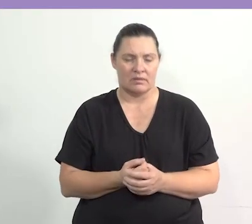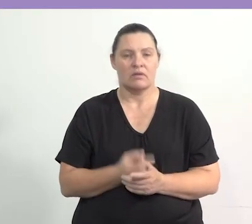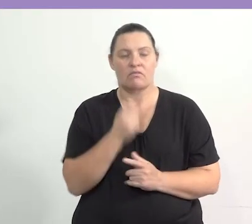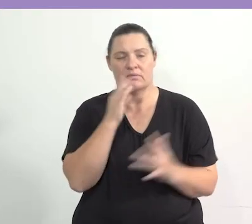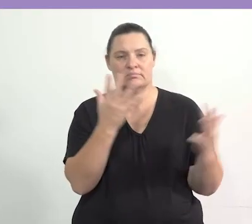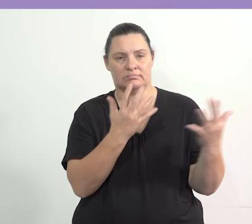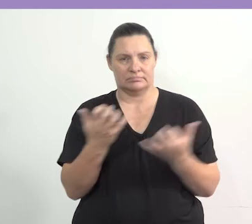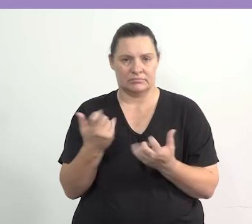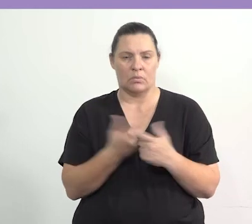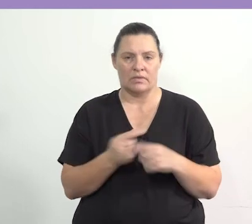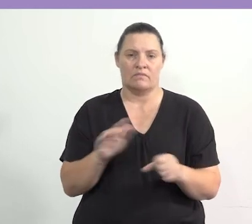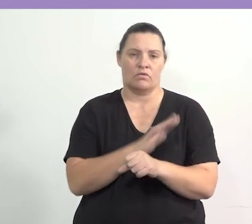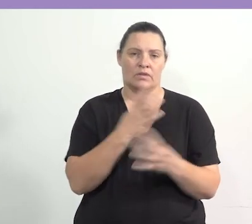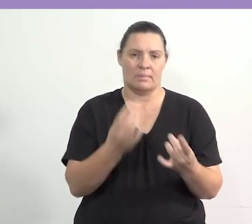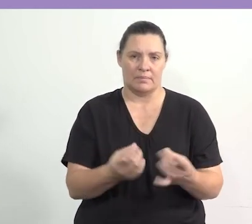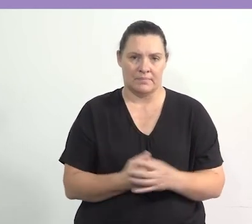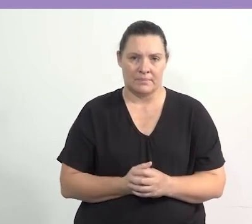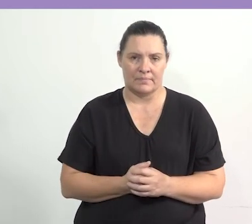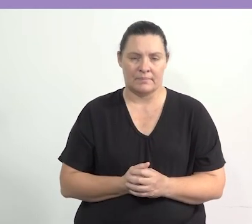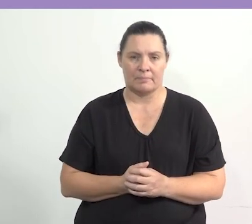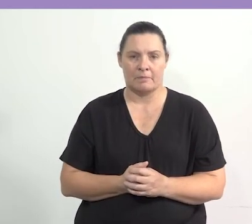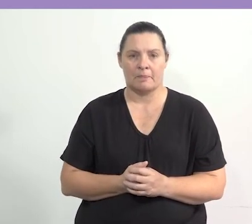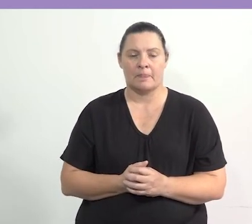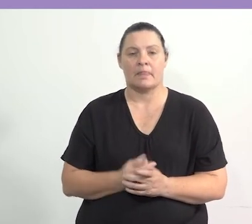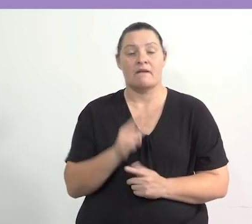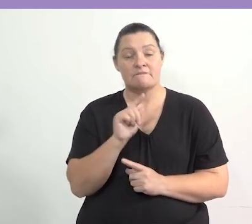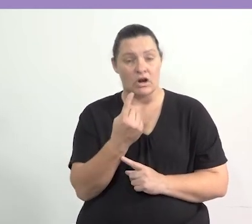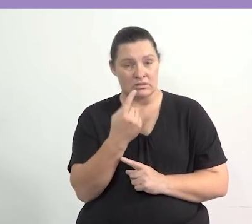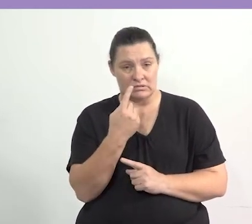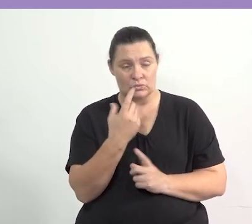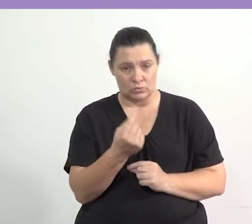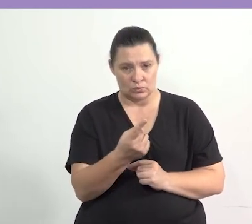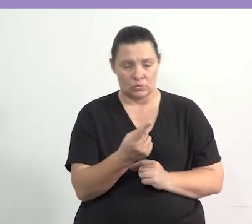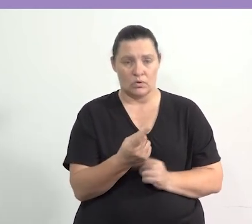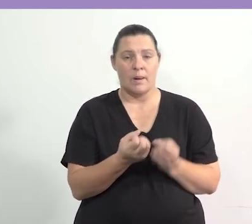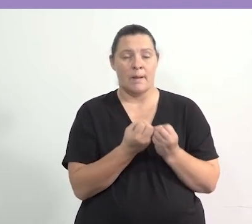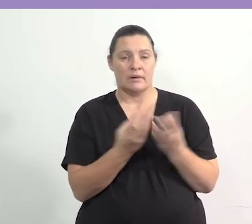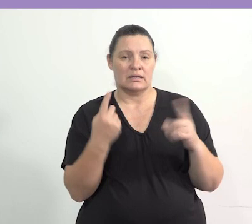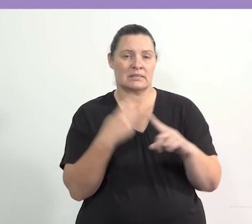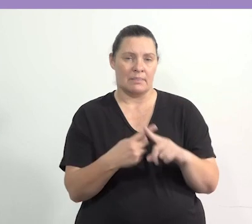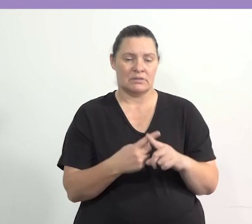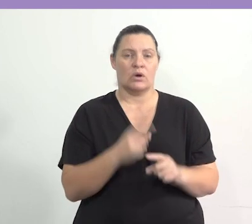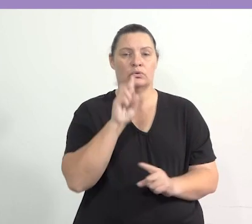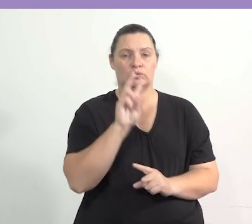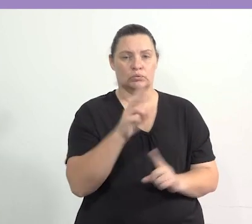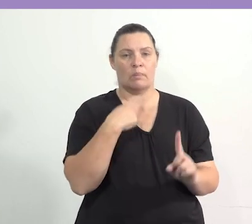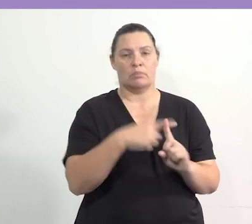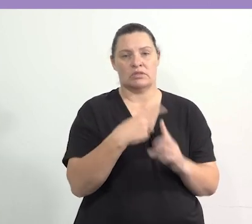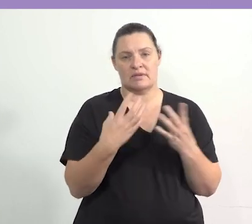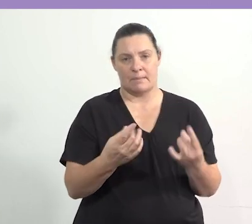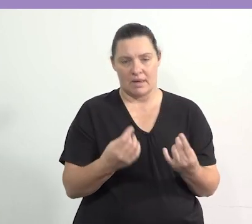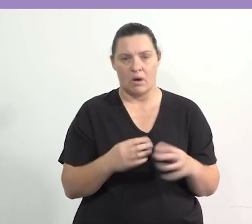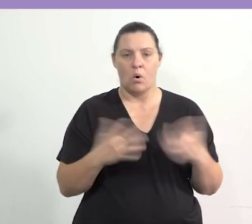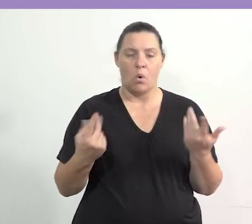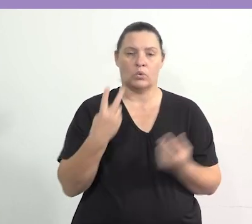with calculations with integers. The first part that we are going to start with is multiplication of two positive